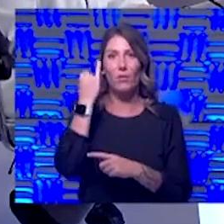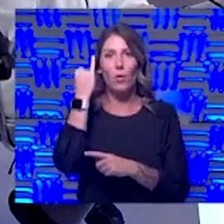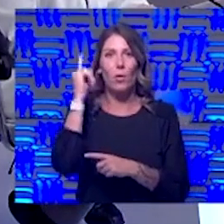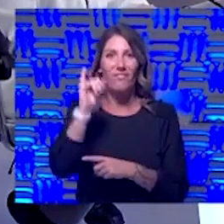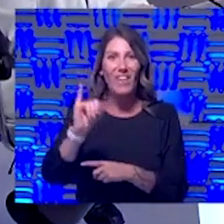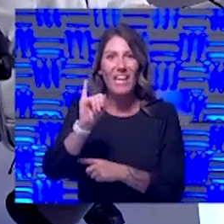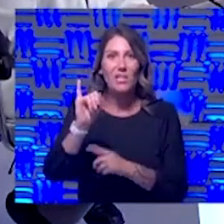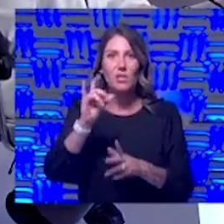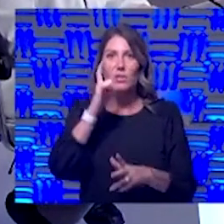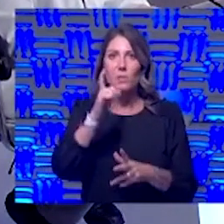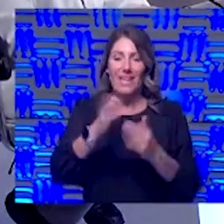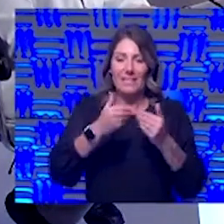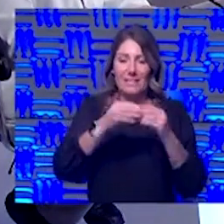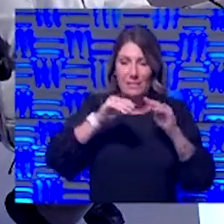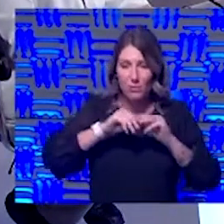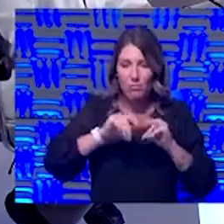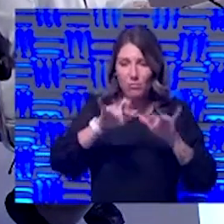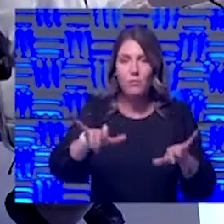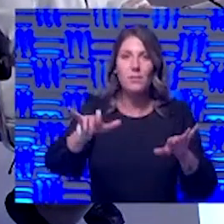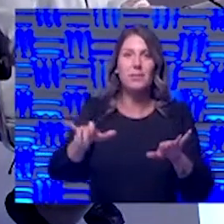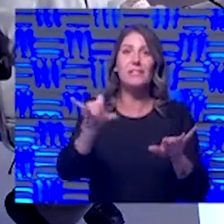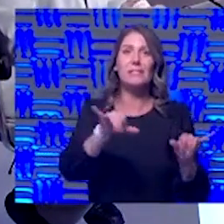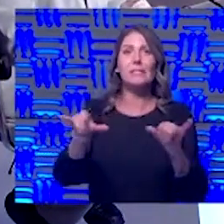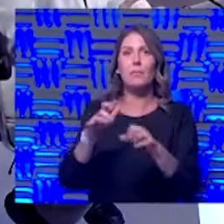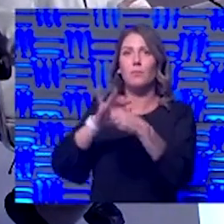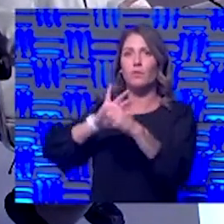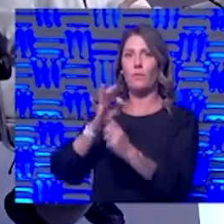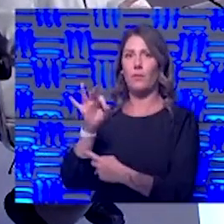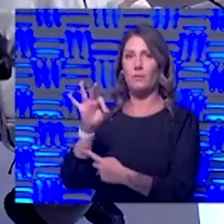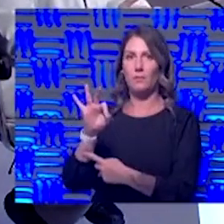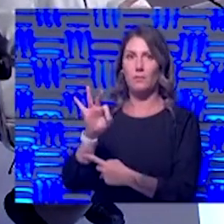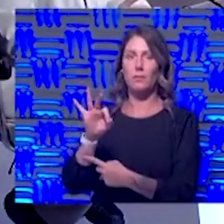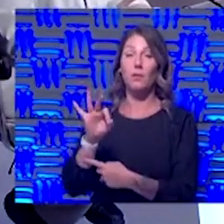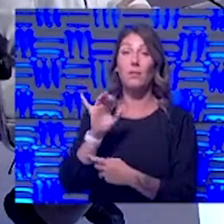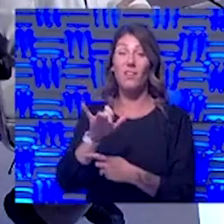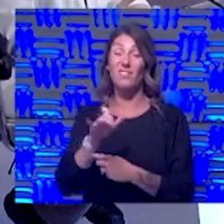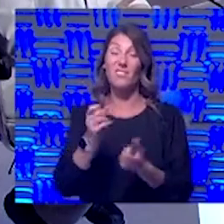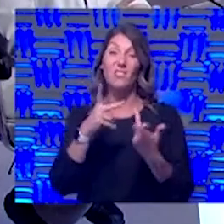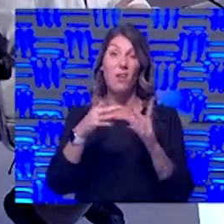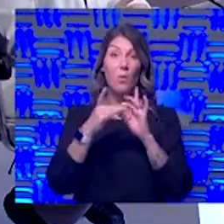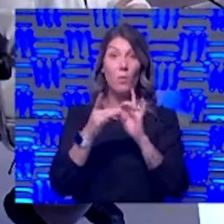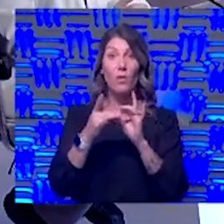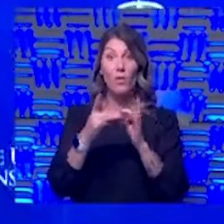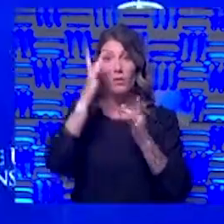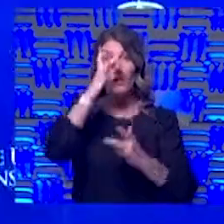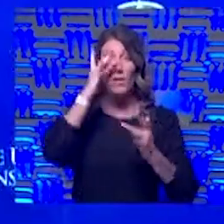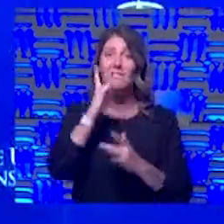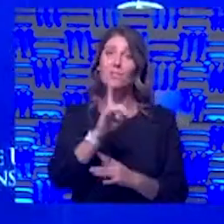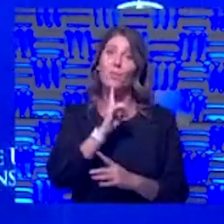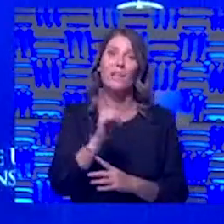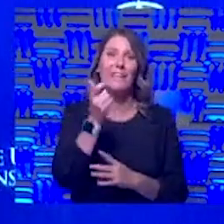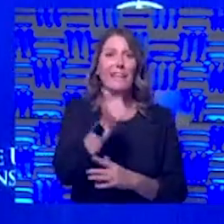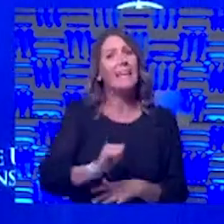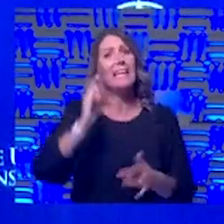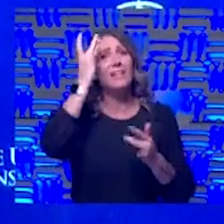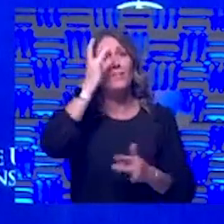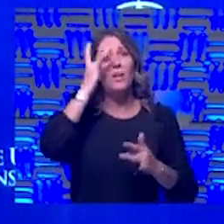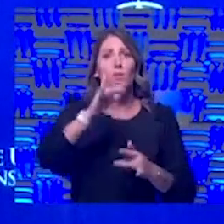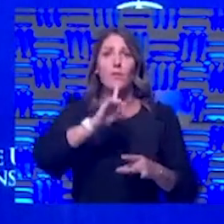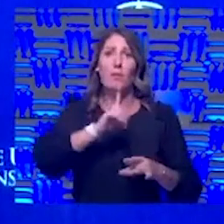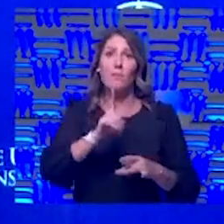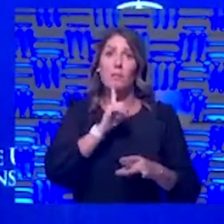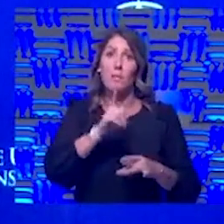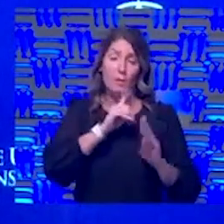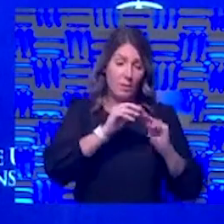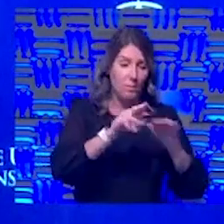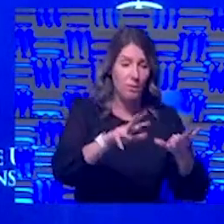as readily transmissible as SARS-CoV-2 is. Yeah. And that has a lot to do with just how the virus, and that's true about any virus. Sometimes they're very transmissible and